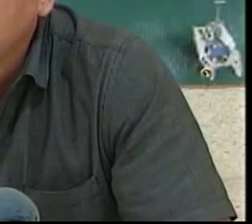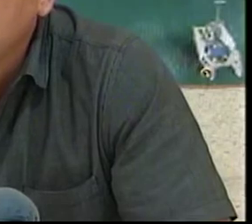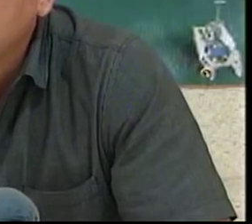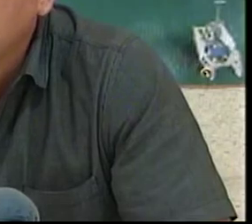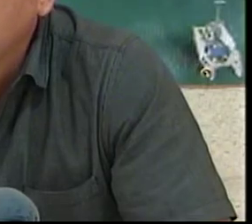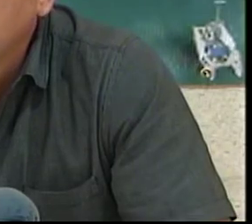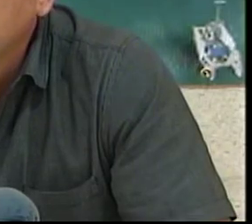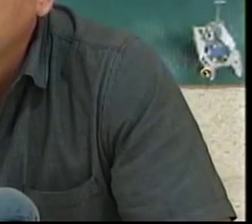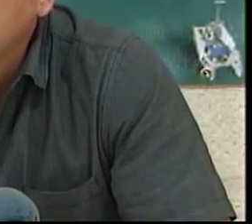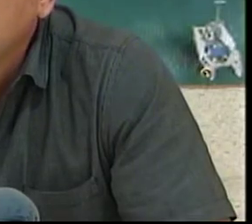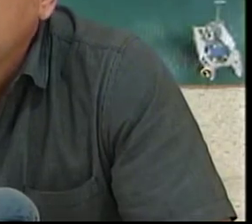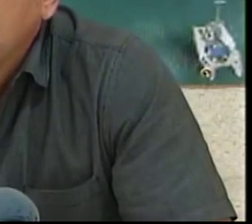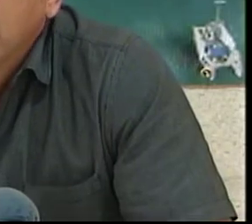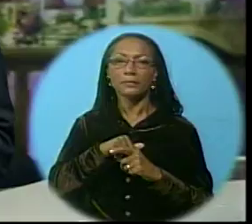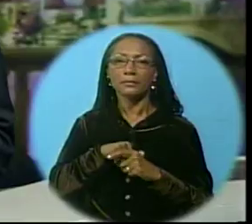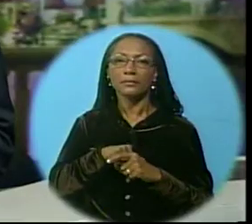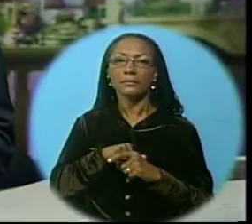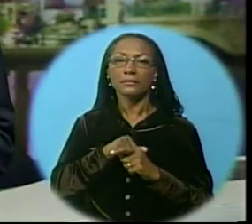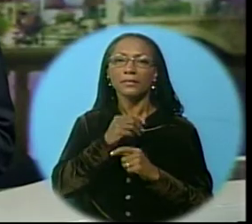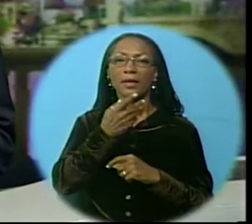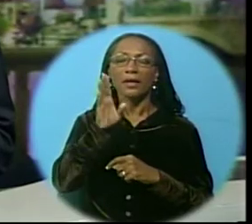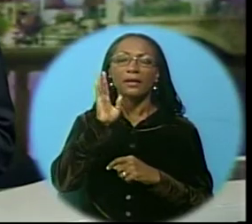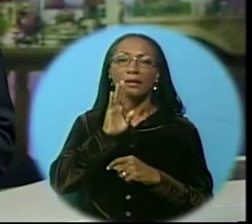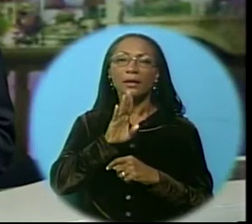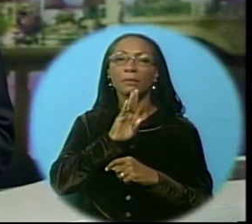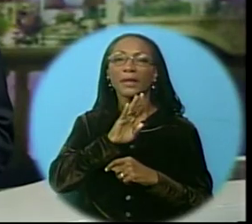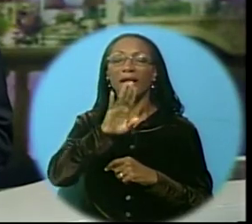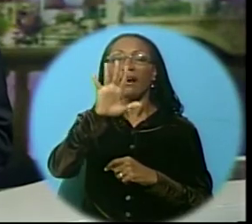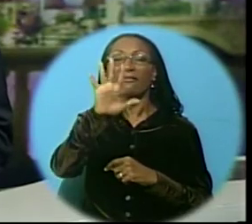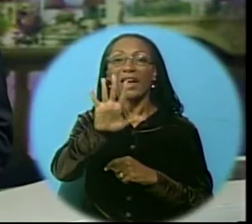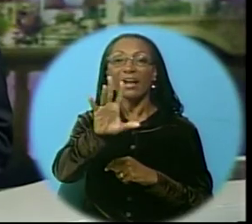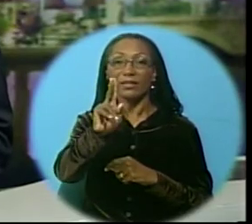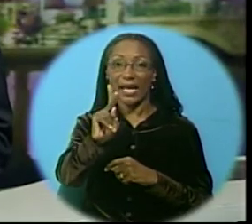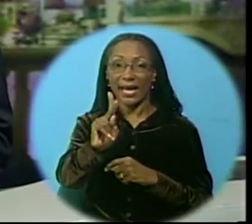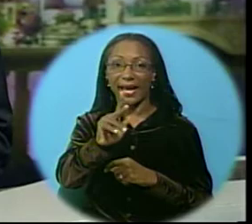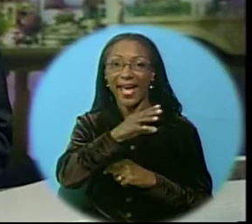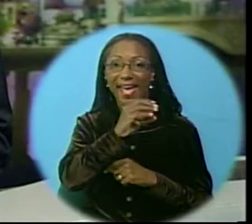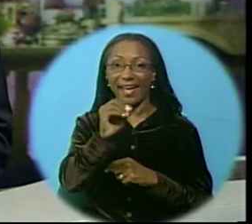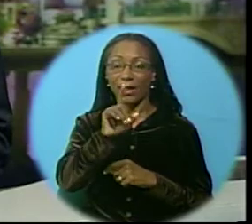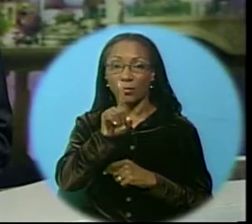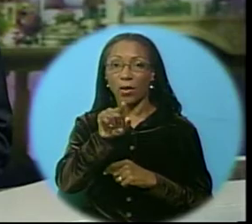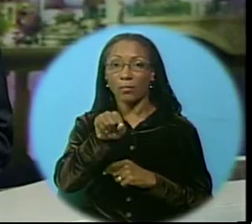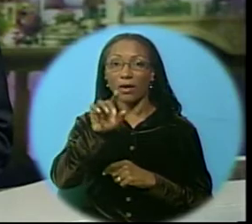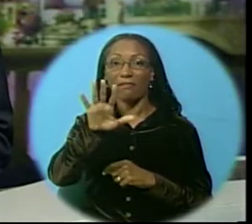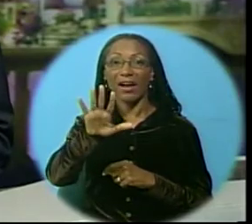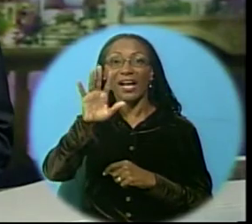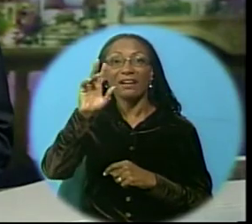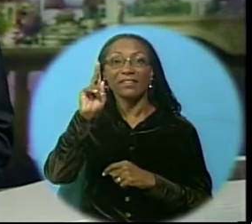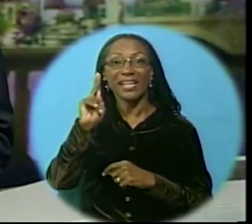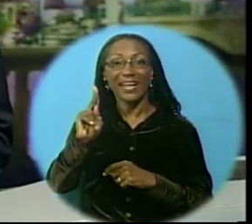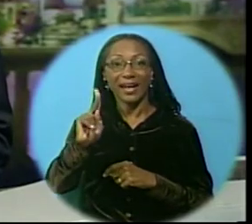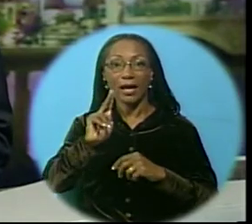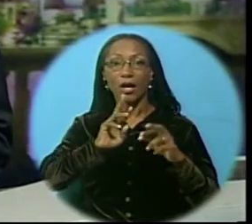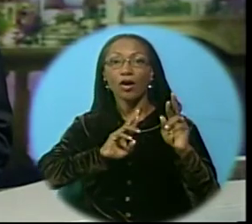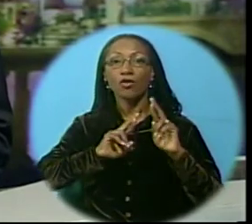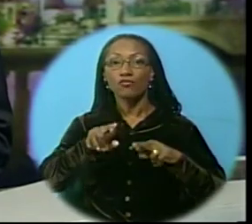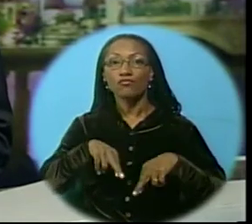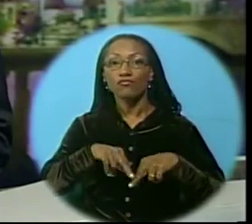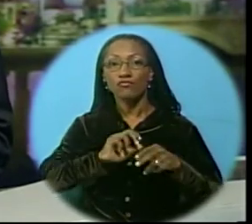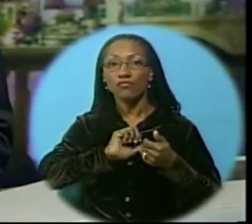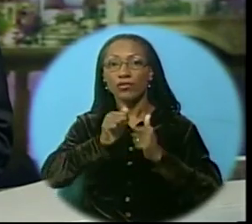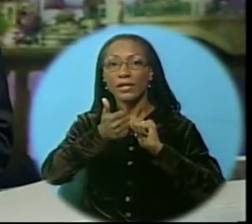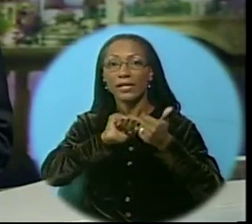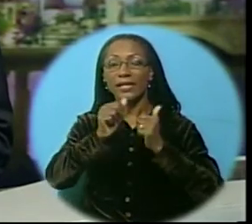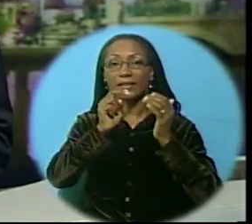around the world for open water swimming. And there will be a 5K and a 1.5K race on November